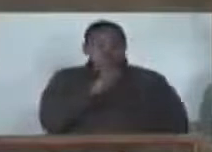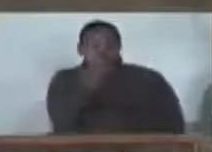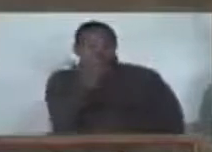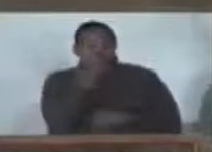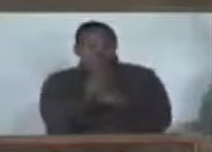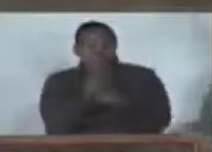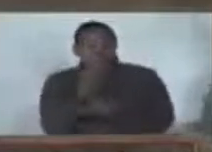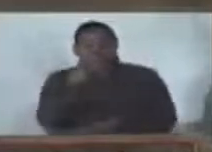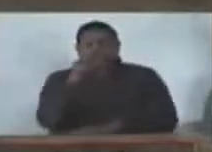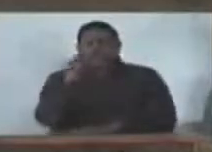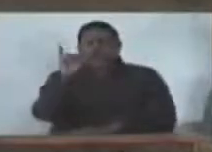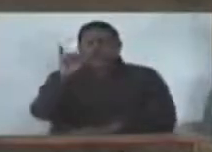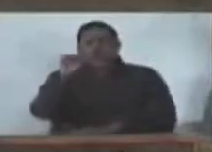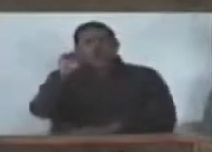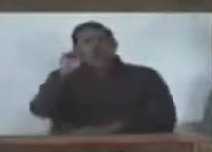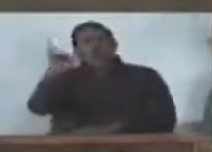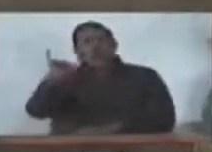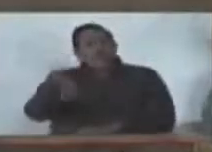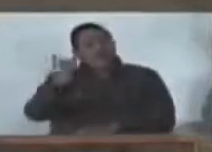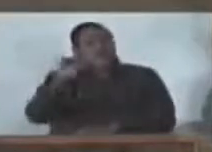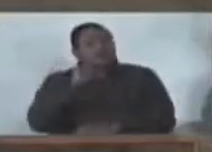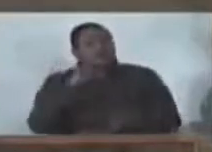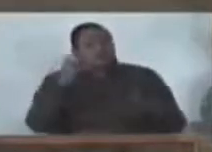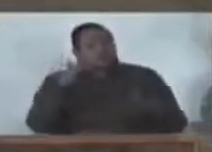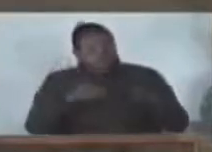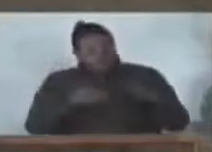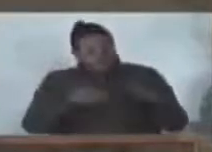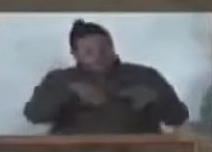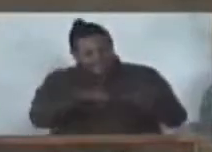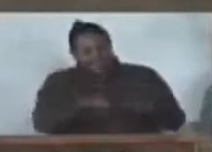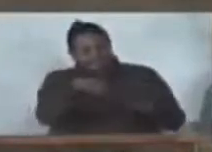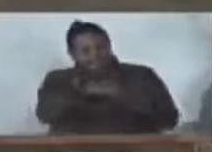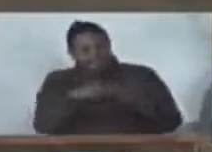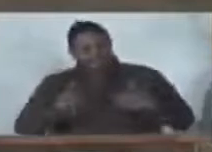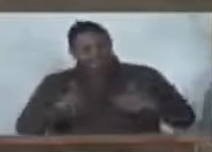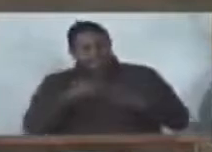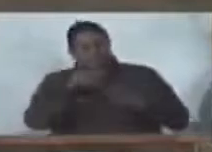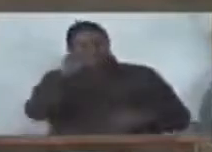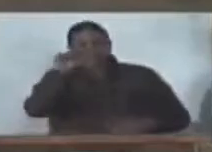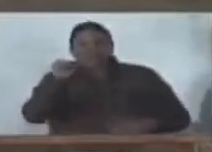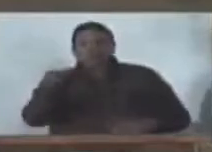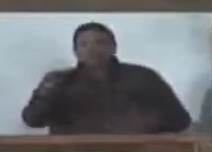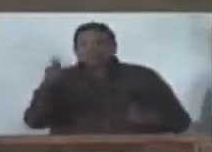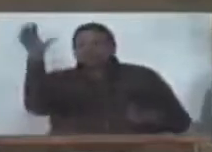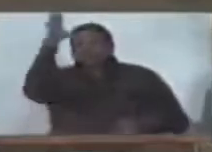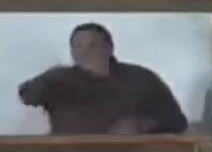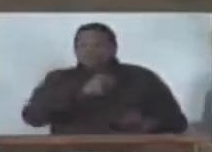Shanoa Ray was found in a bathtub in Mona after she went missing on July